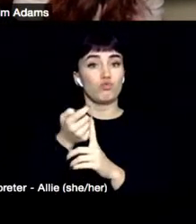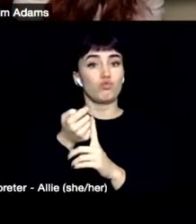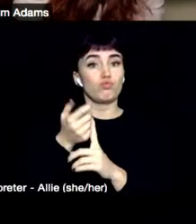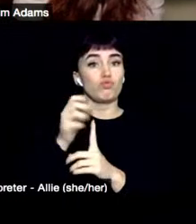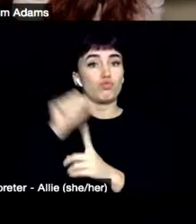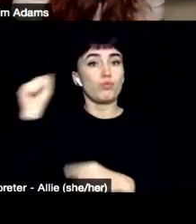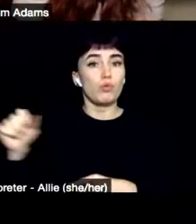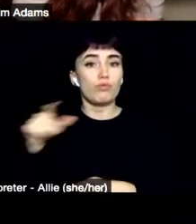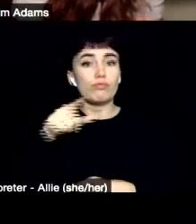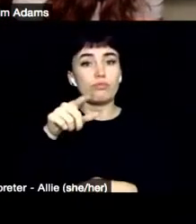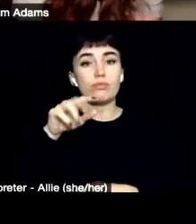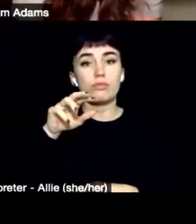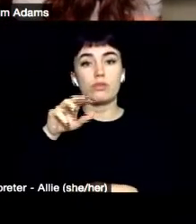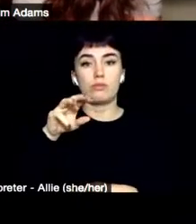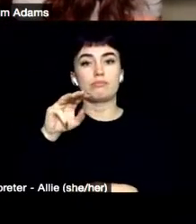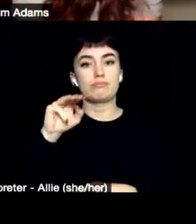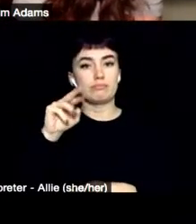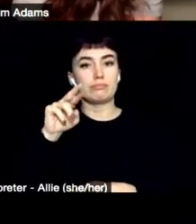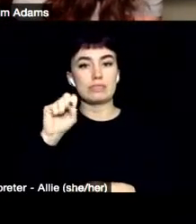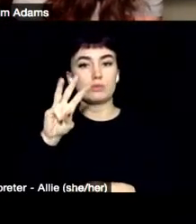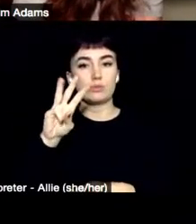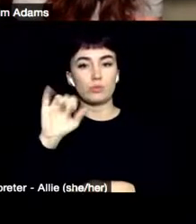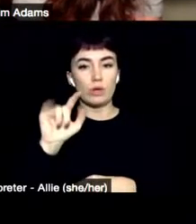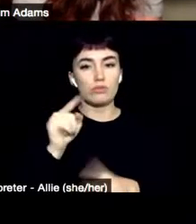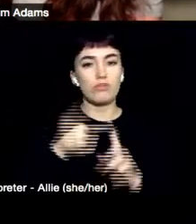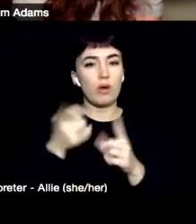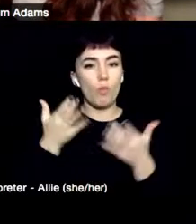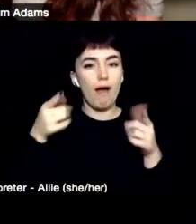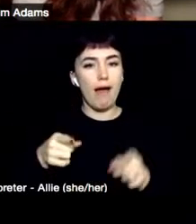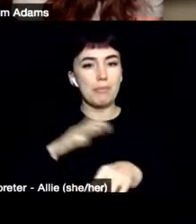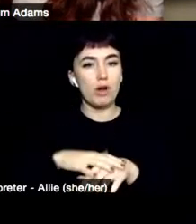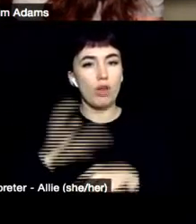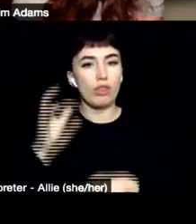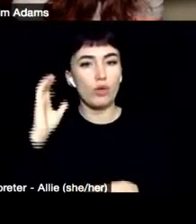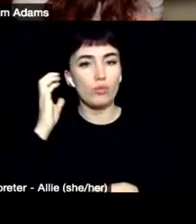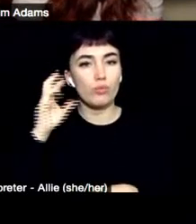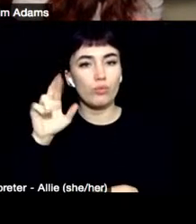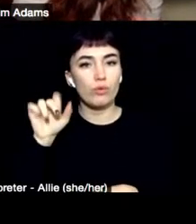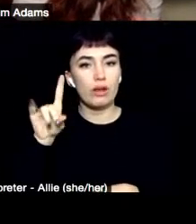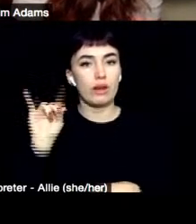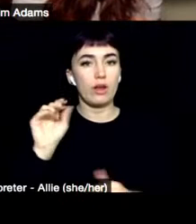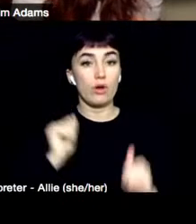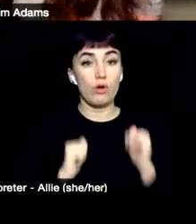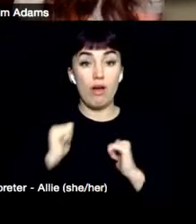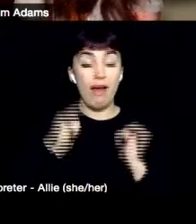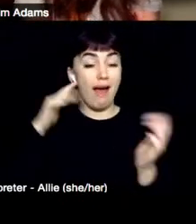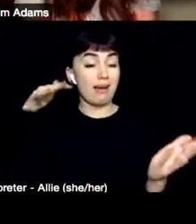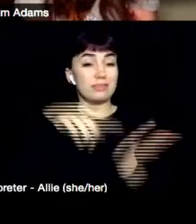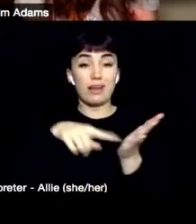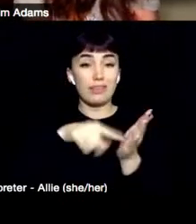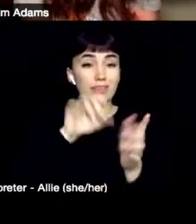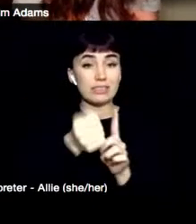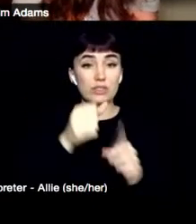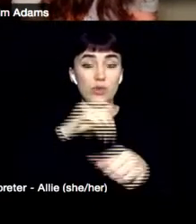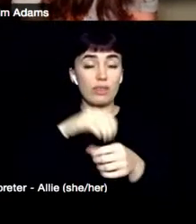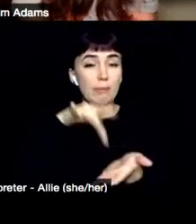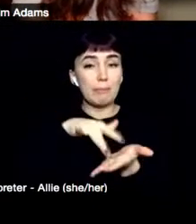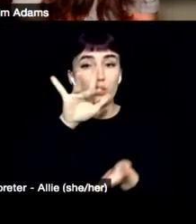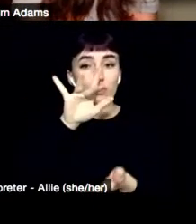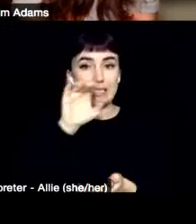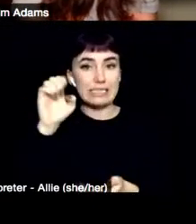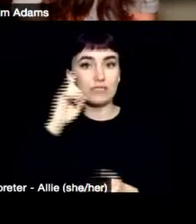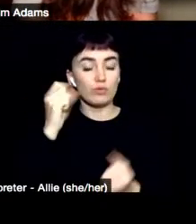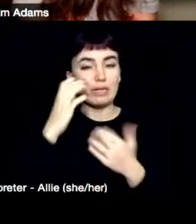went on the radio show. I've studied this situation in the Middle East for many years, and it was